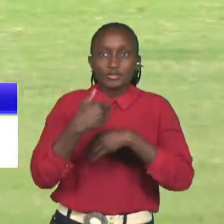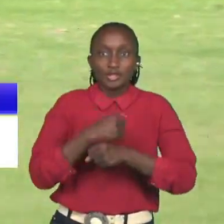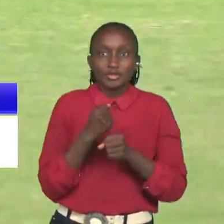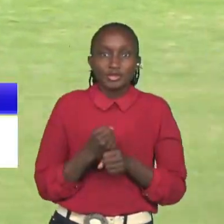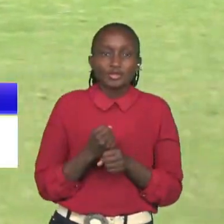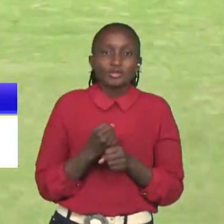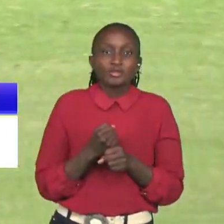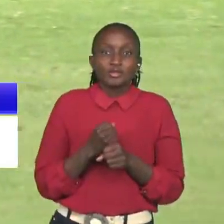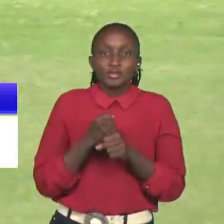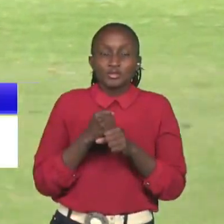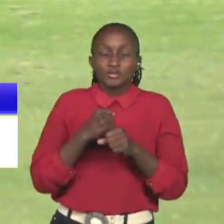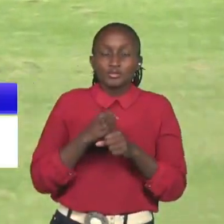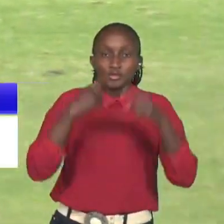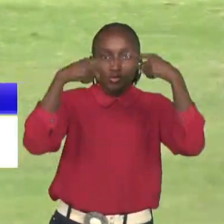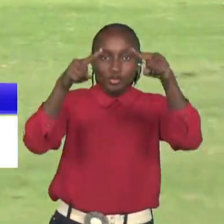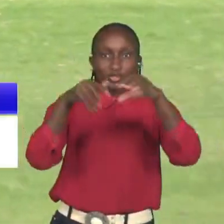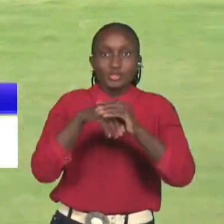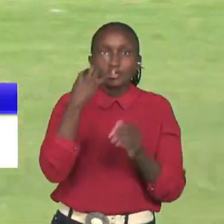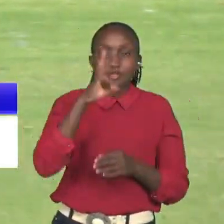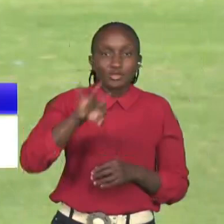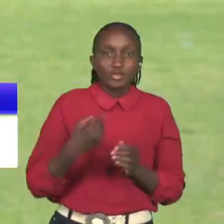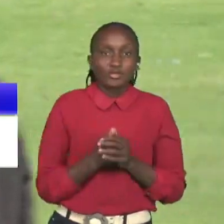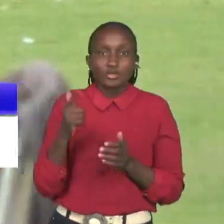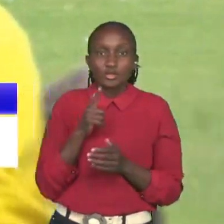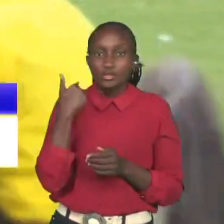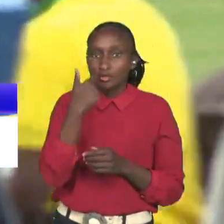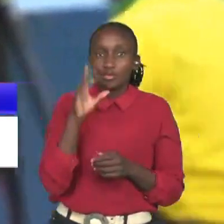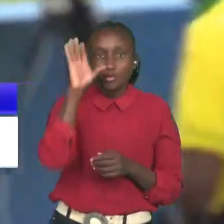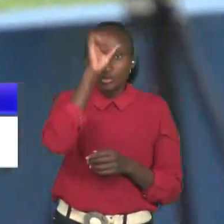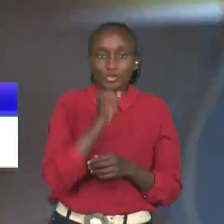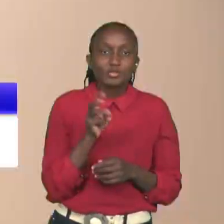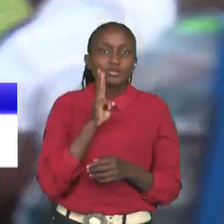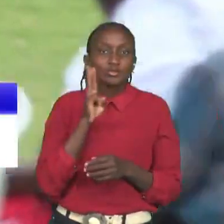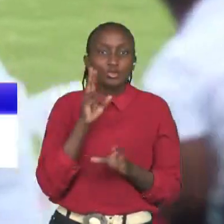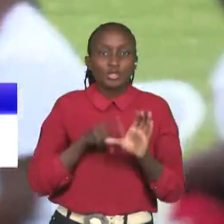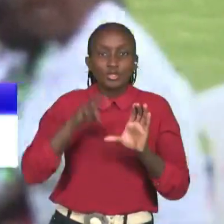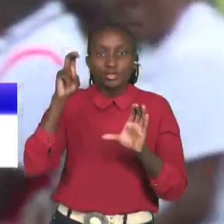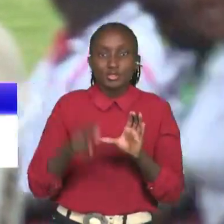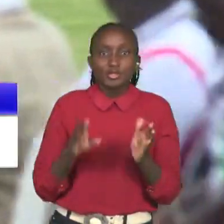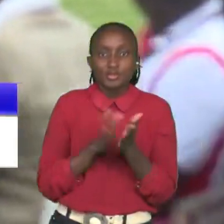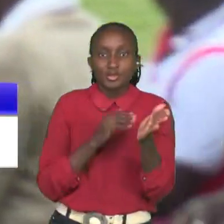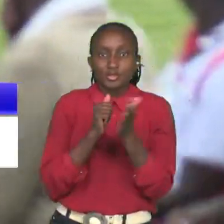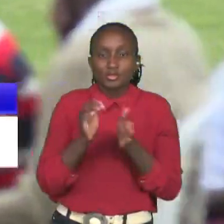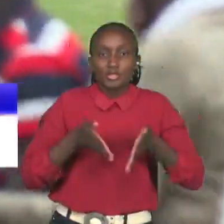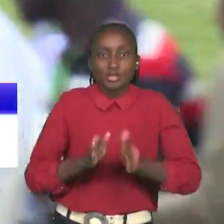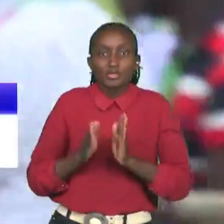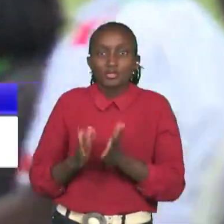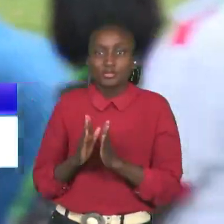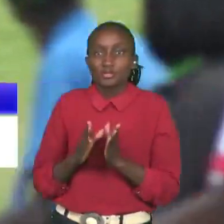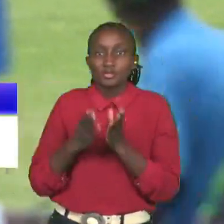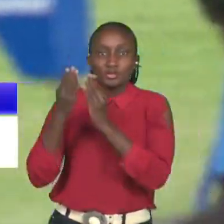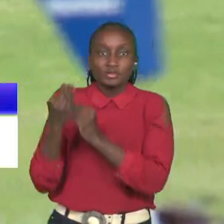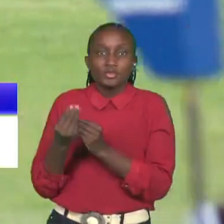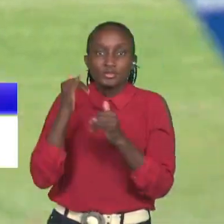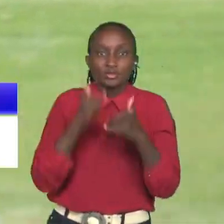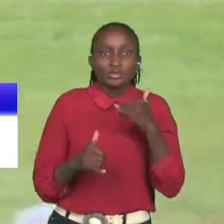the 3,000 meters steeplechase heats. Chepkoech, who missed water jump to wreck her winning chances in 2017, cruised to the final